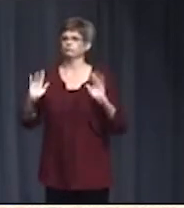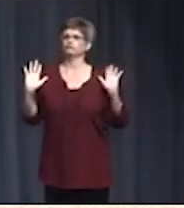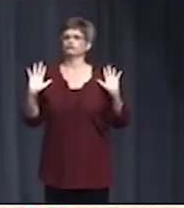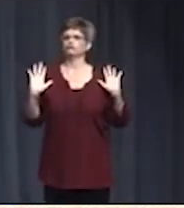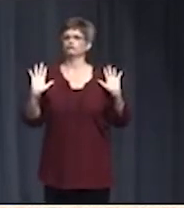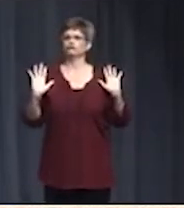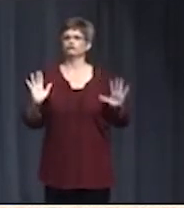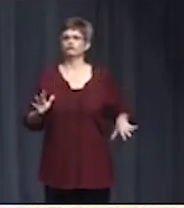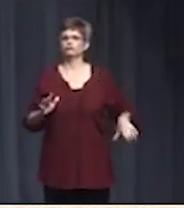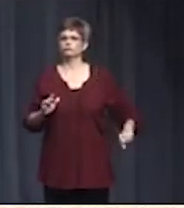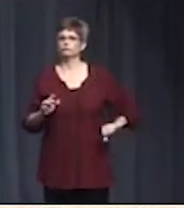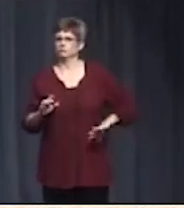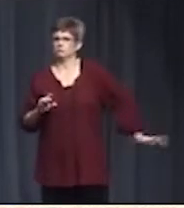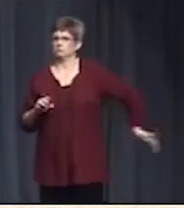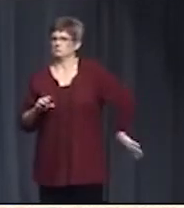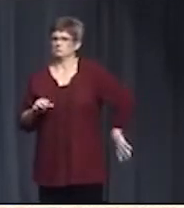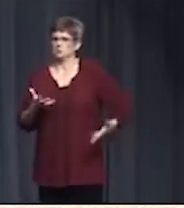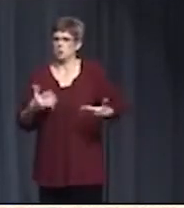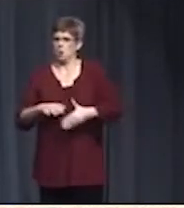hand?